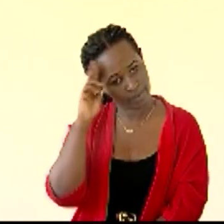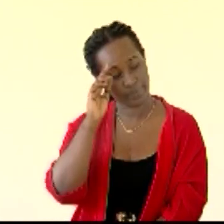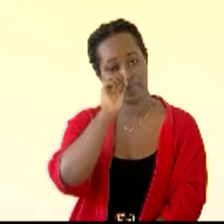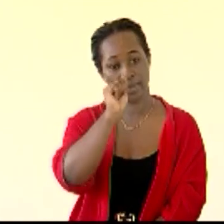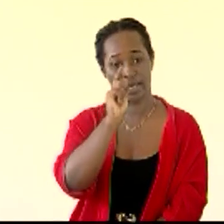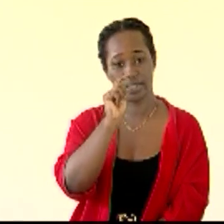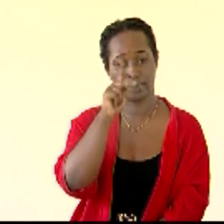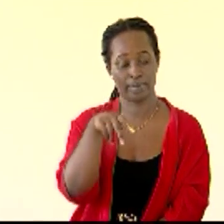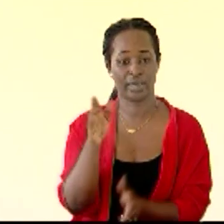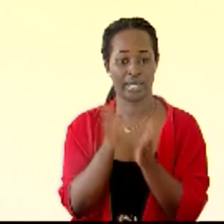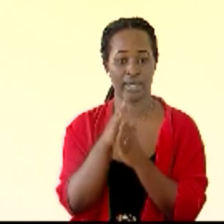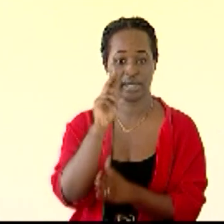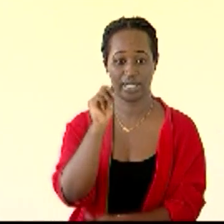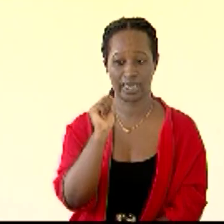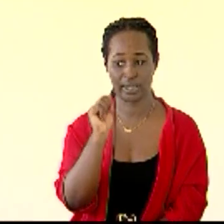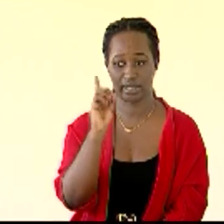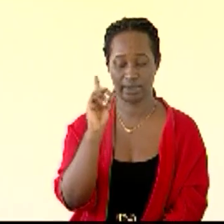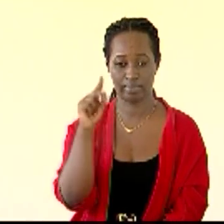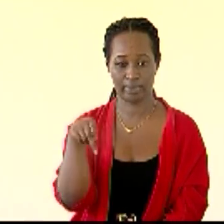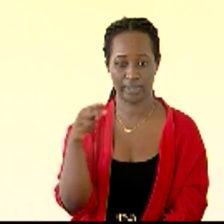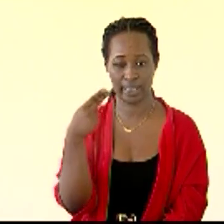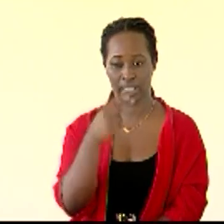and NADPH are reduced.